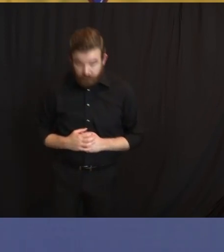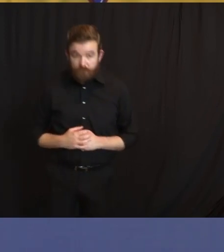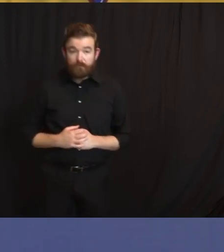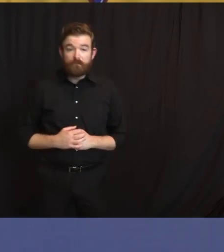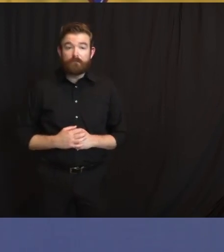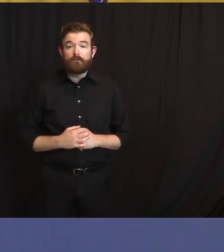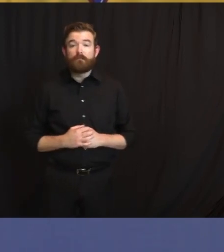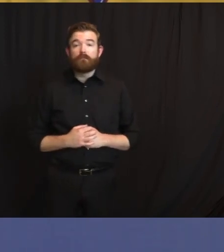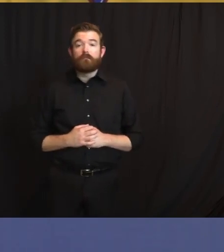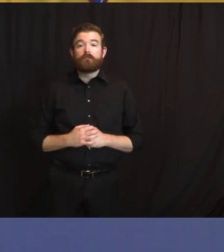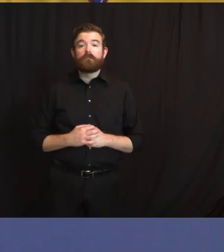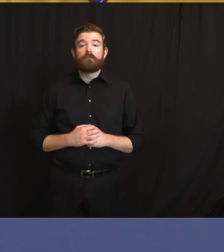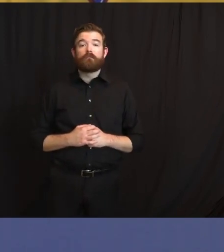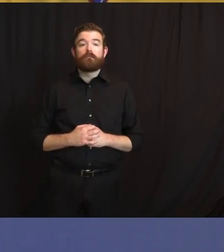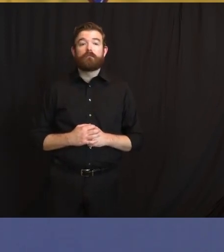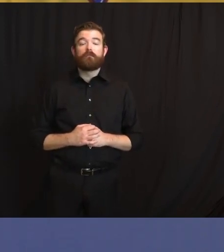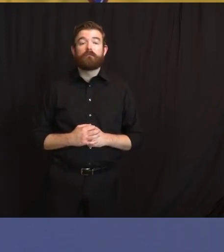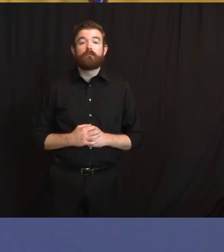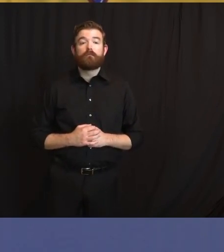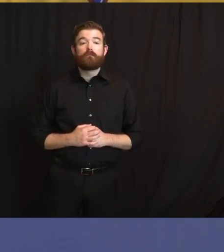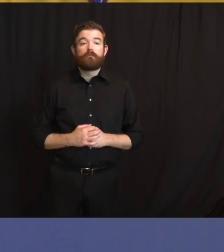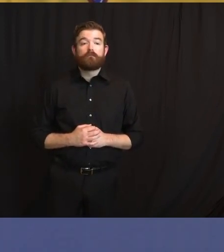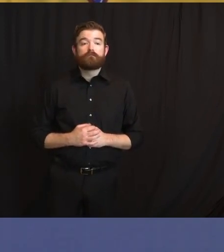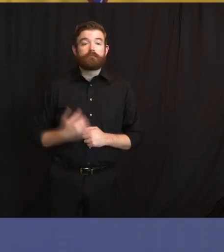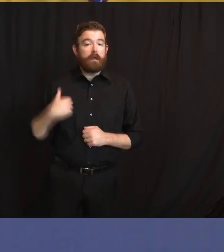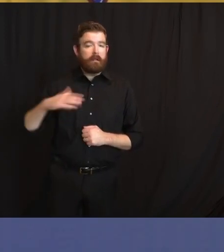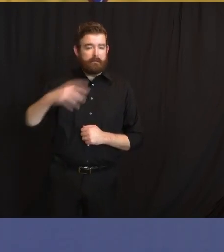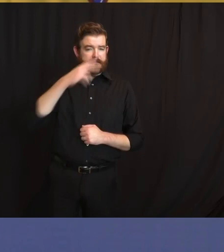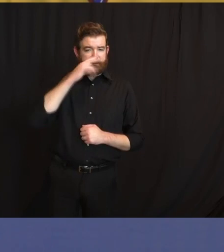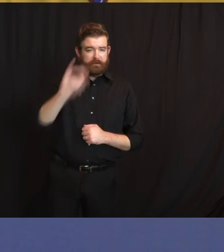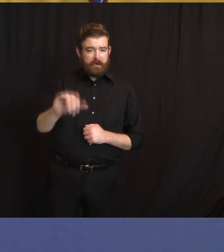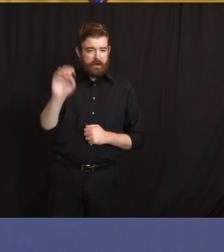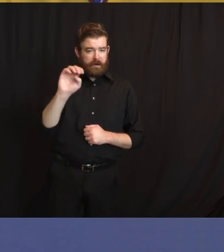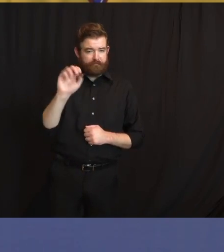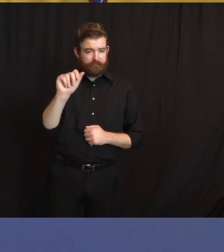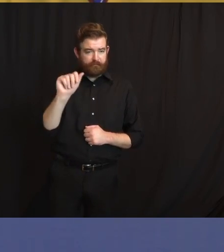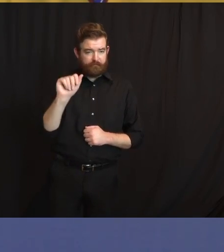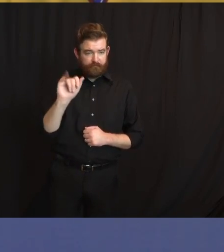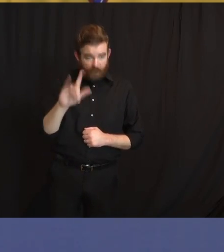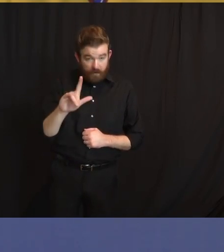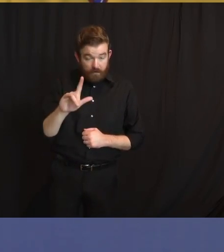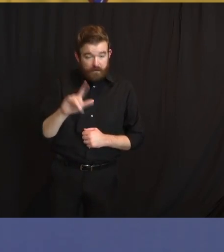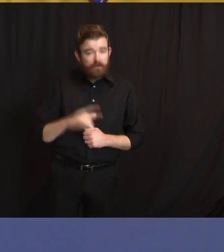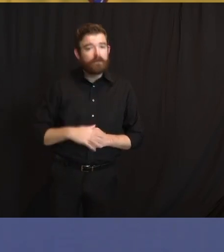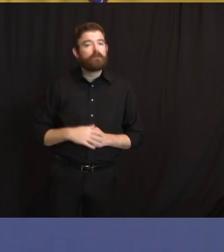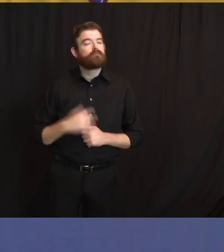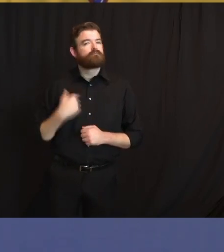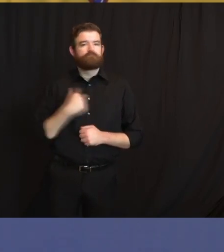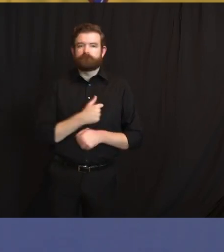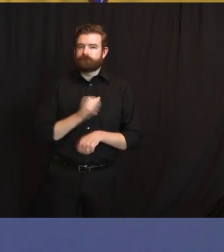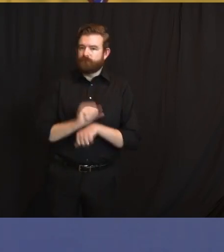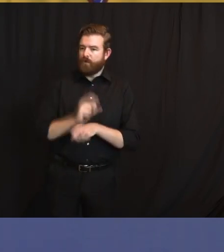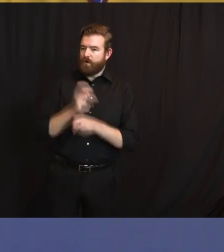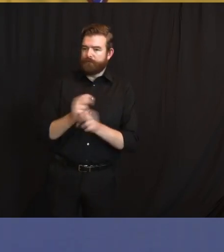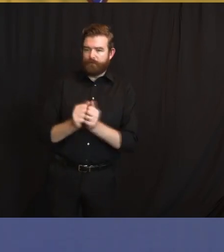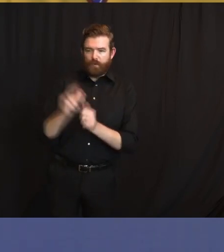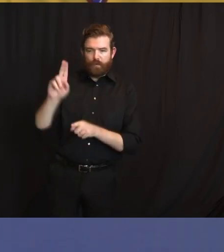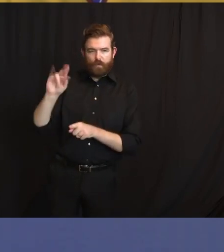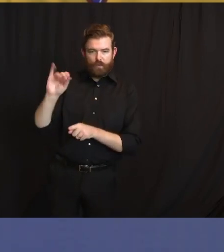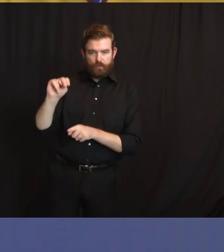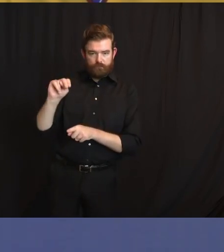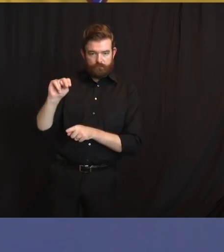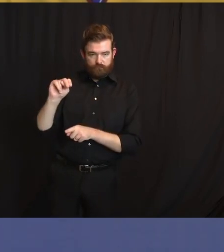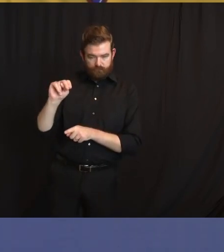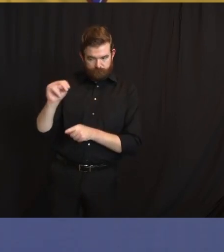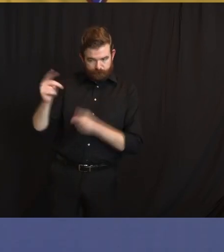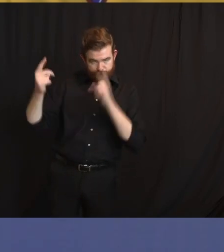said there. What I would say is we worked very hard with the union to structure this agreement such that we could take advantage of the